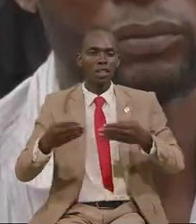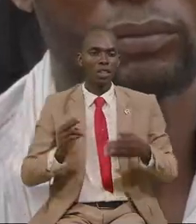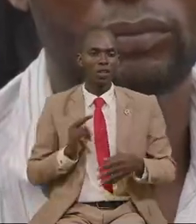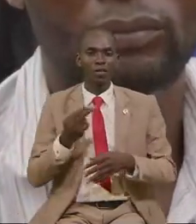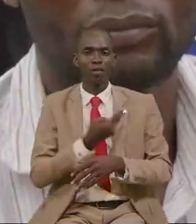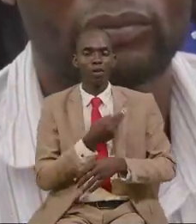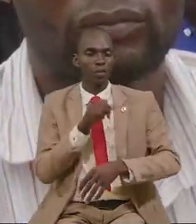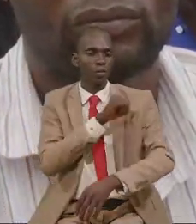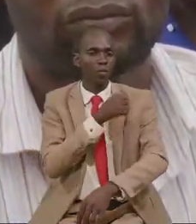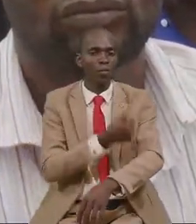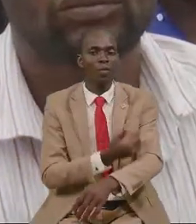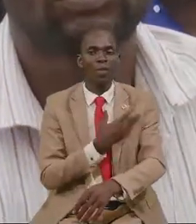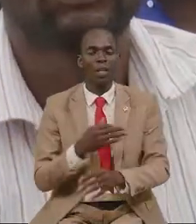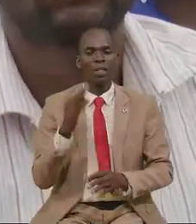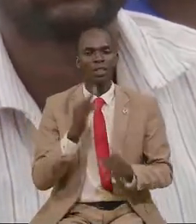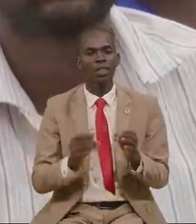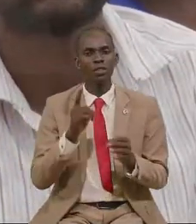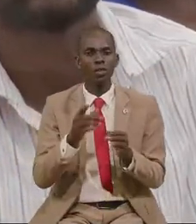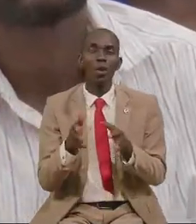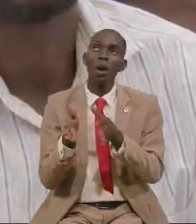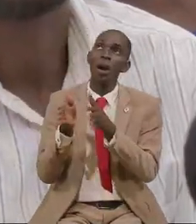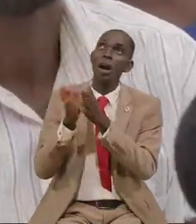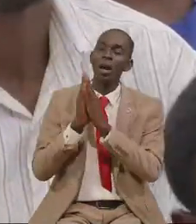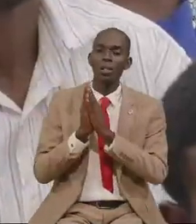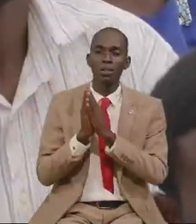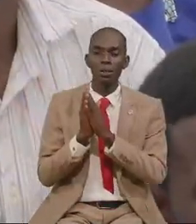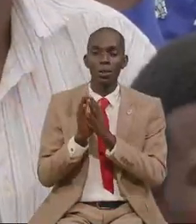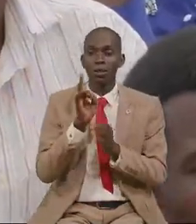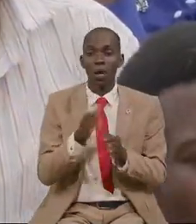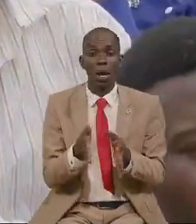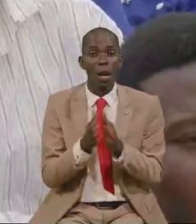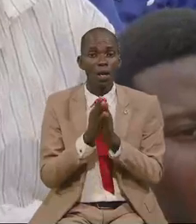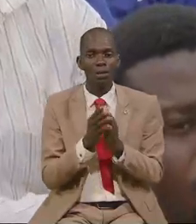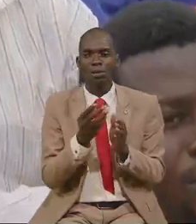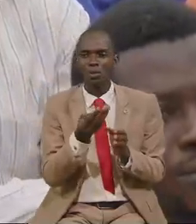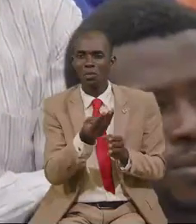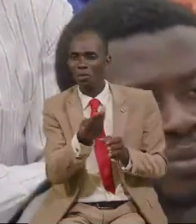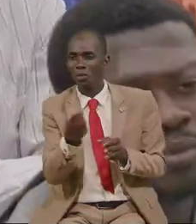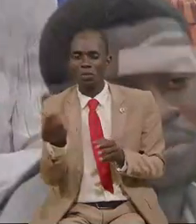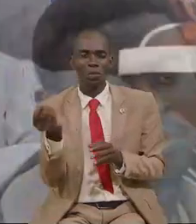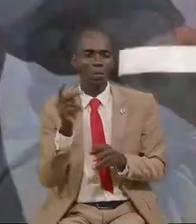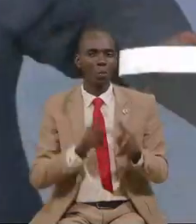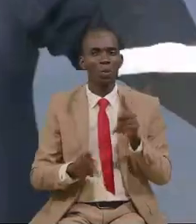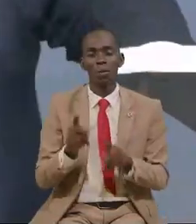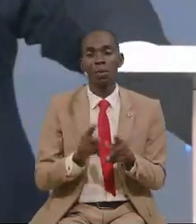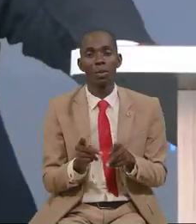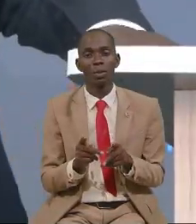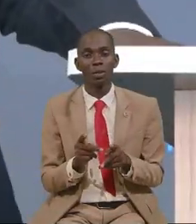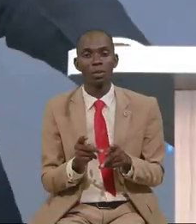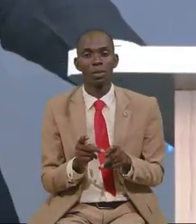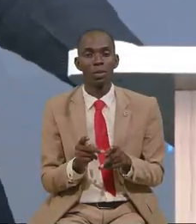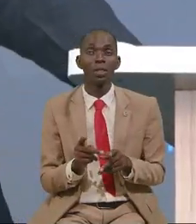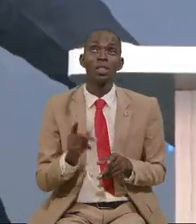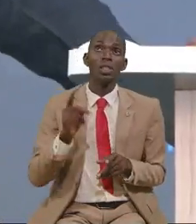you ask the average person, even the above average, if you ask, he gave